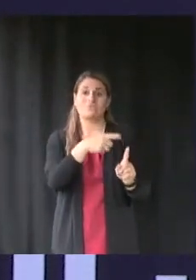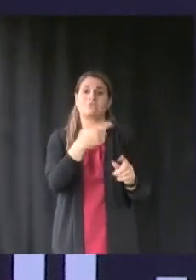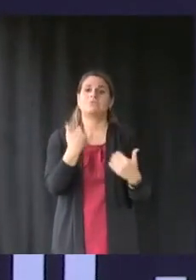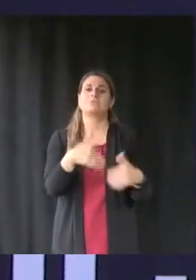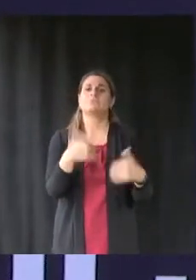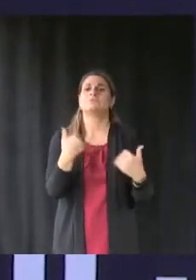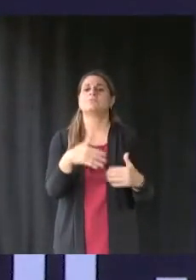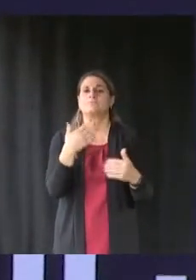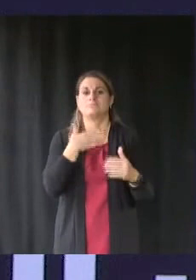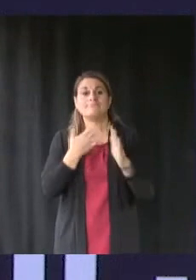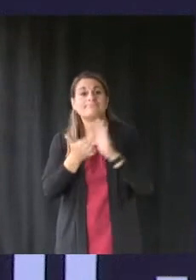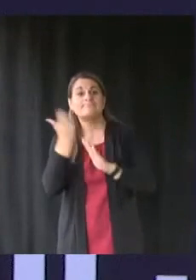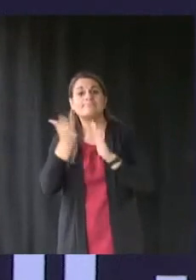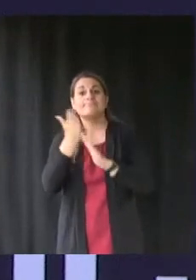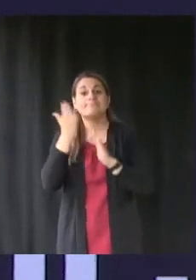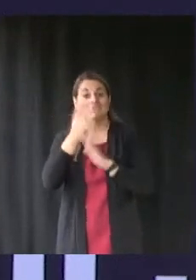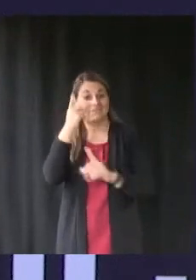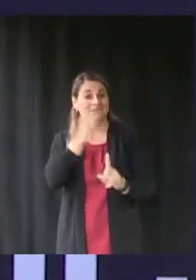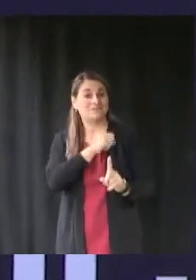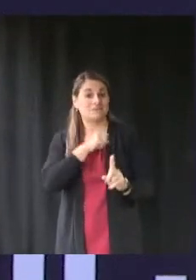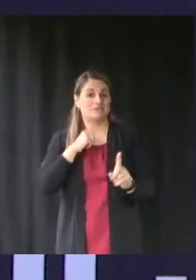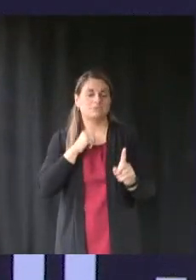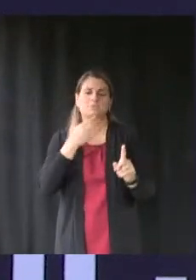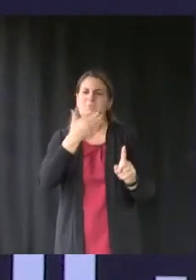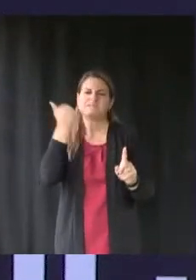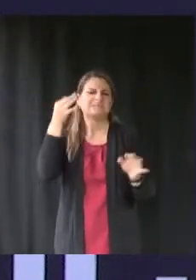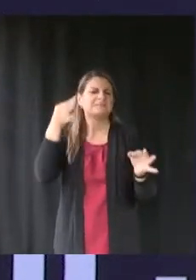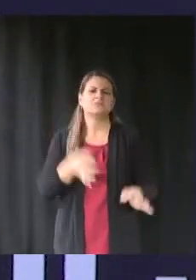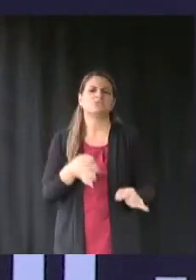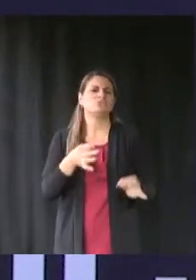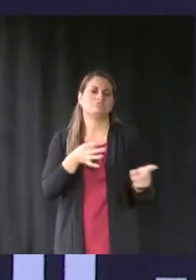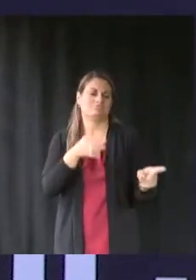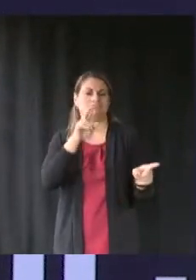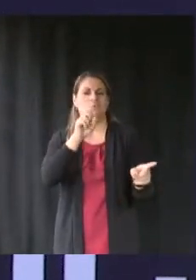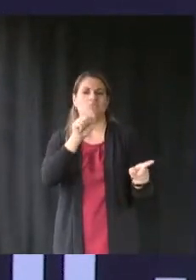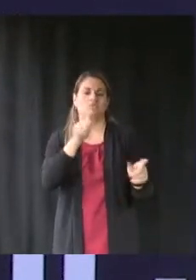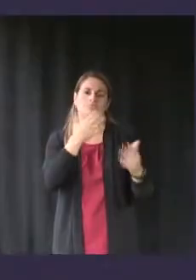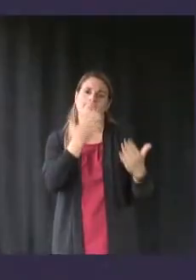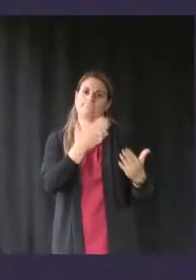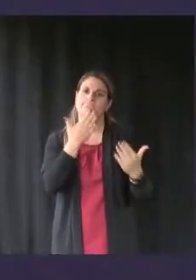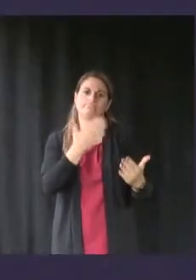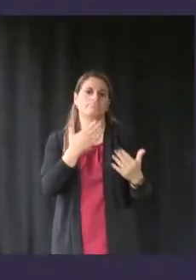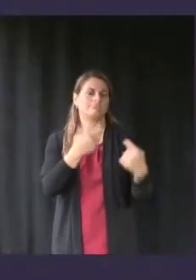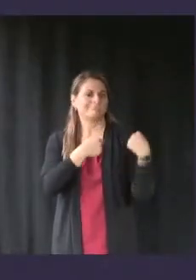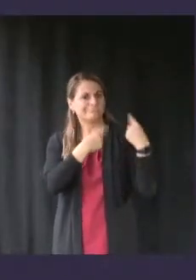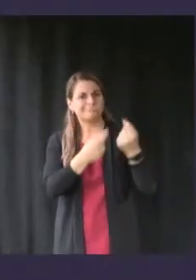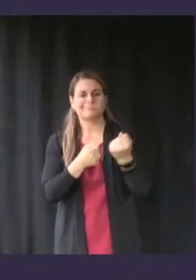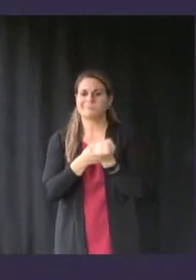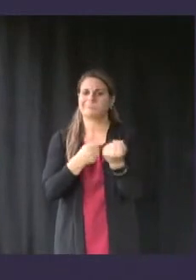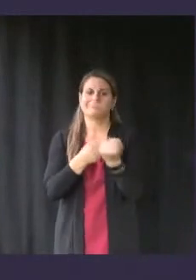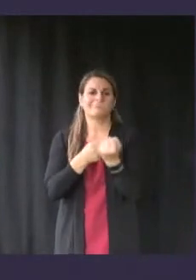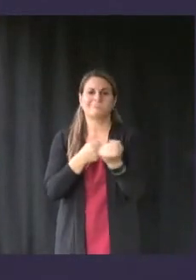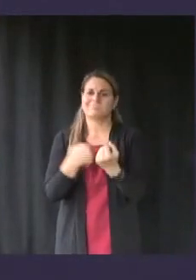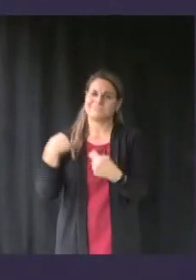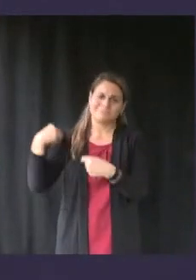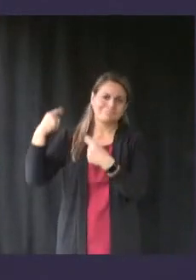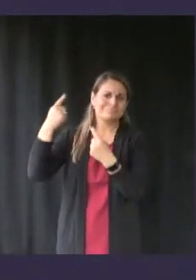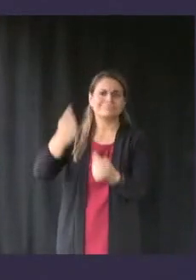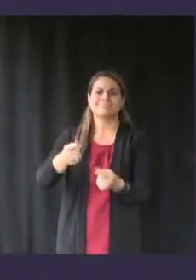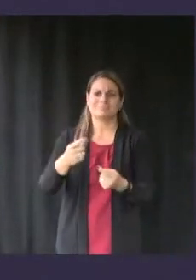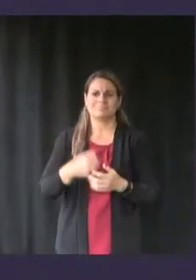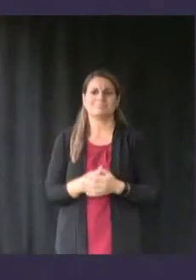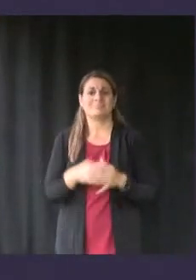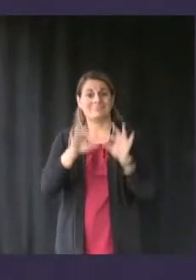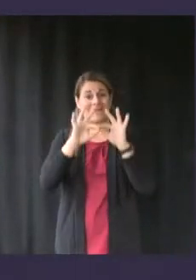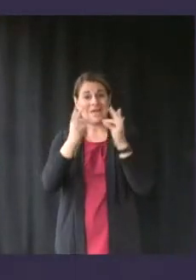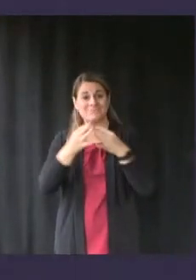Senate. And so I thank you, Rosa, for countless things over the years. But I come from a large family, and if we had one more member to